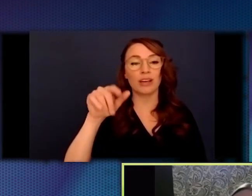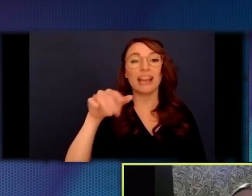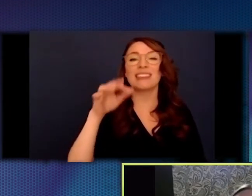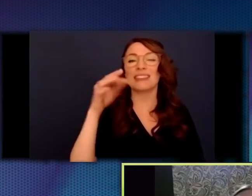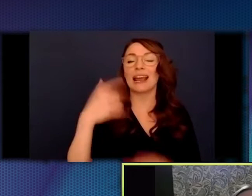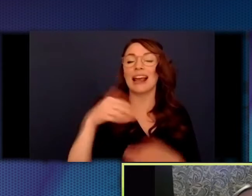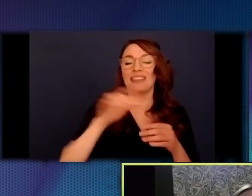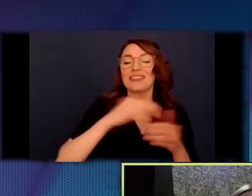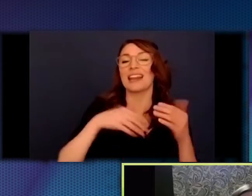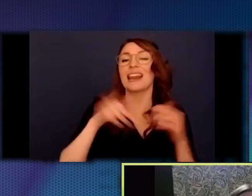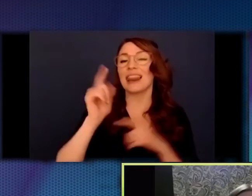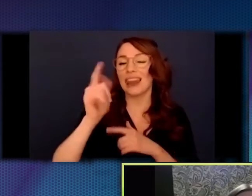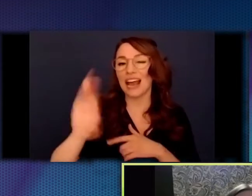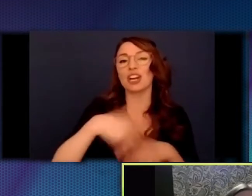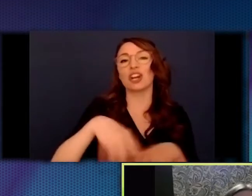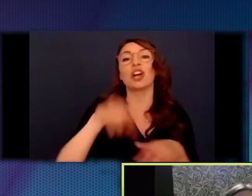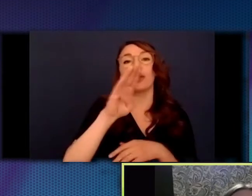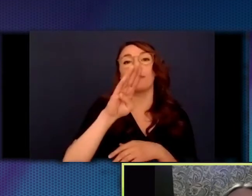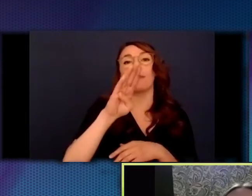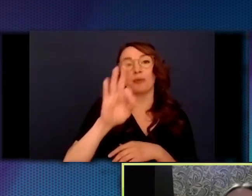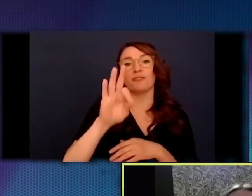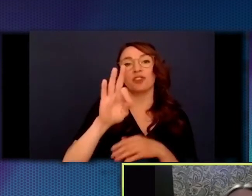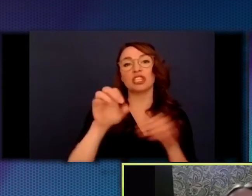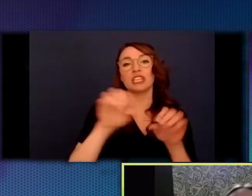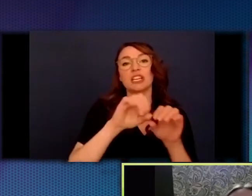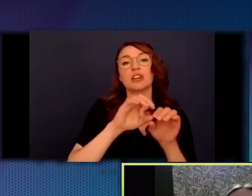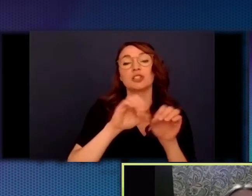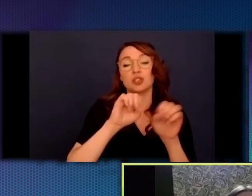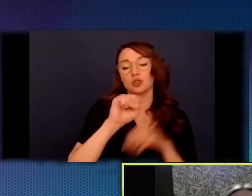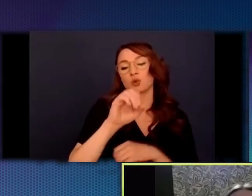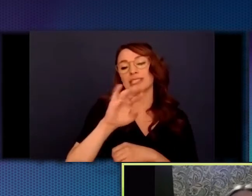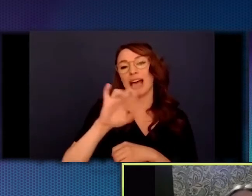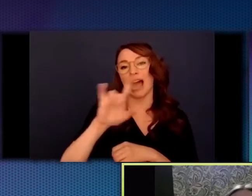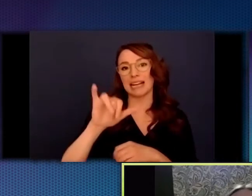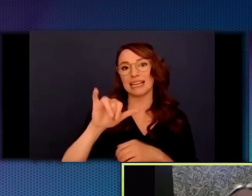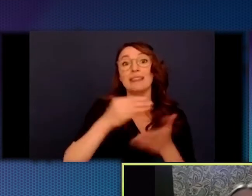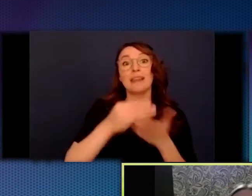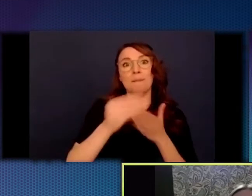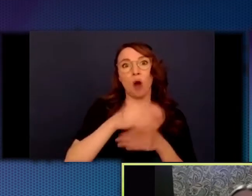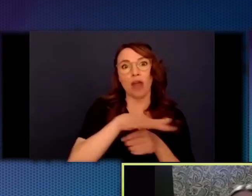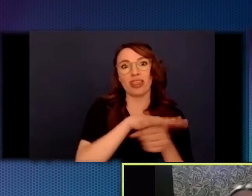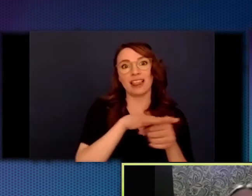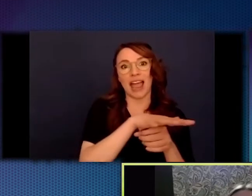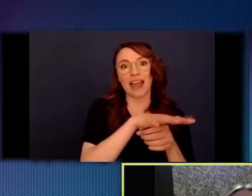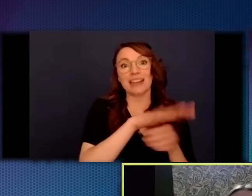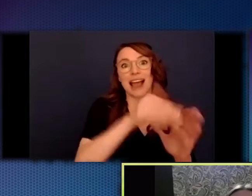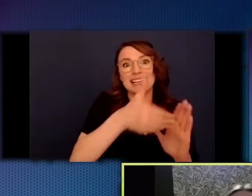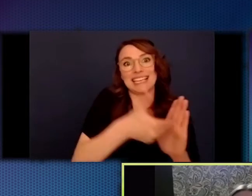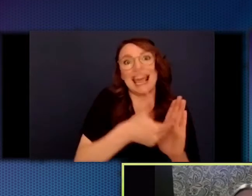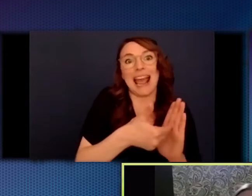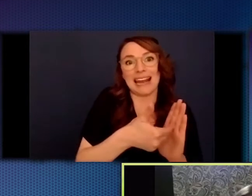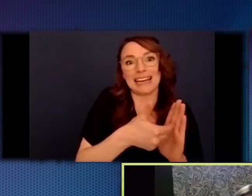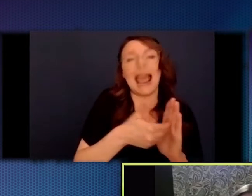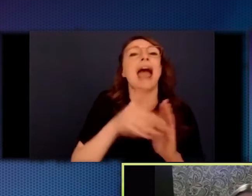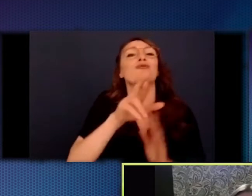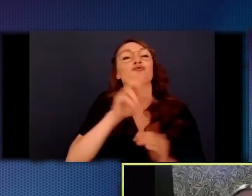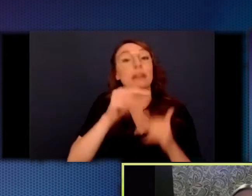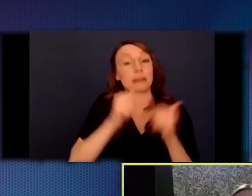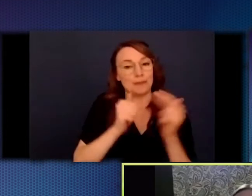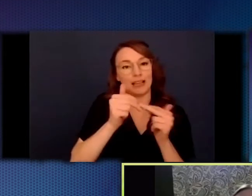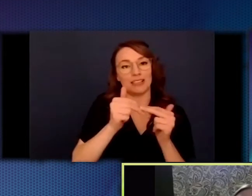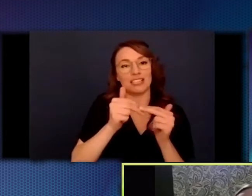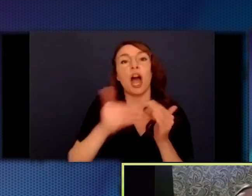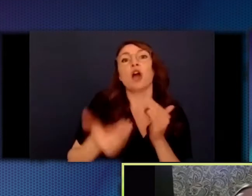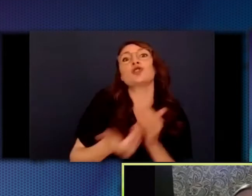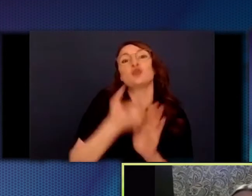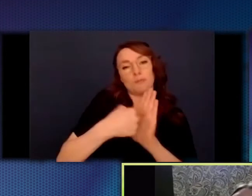museum. But little did those disappointed travelers know that right up the block lived Mary Quantrell, a woman